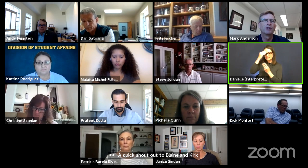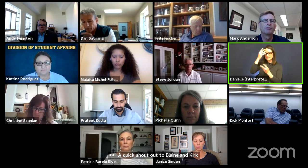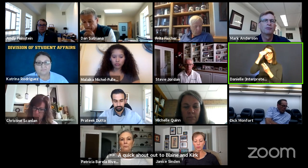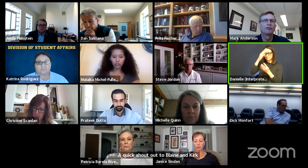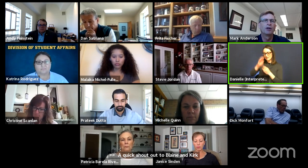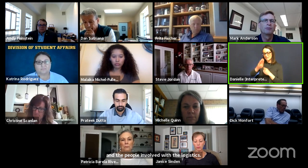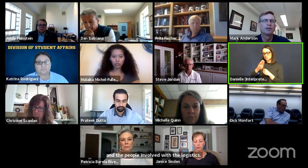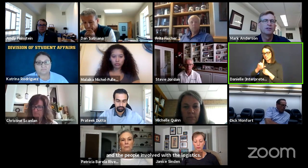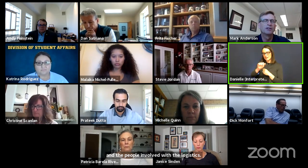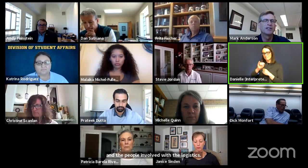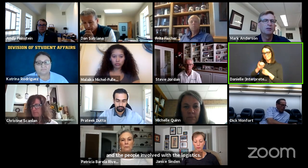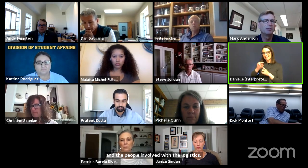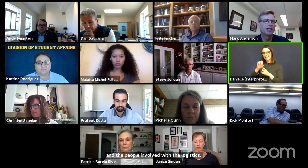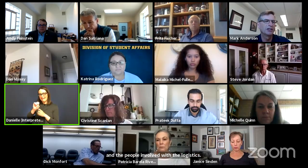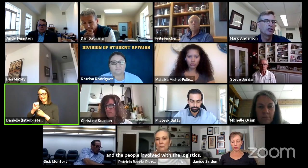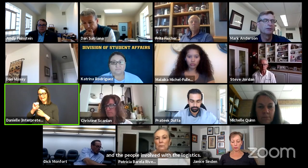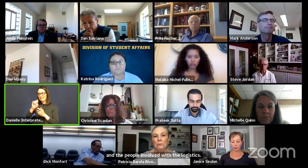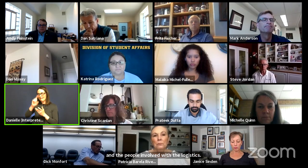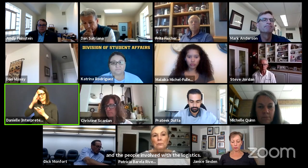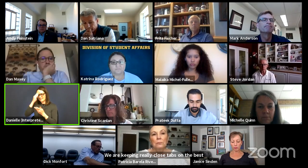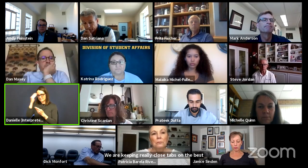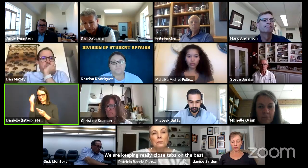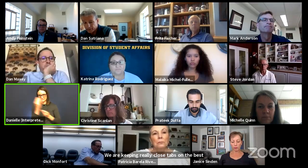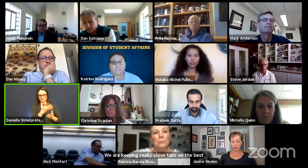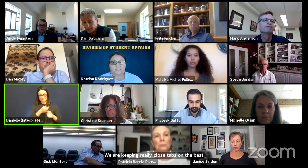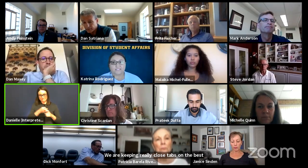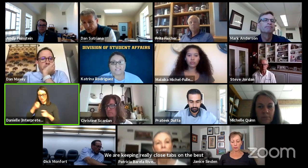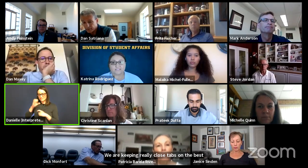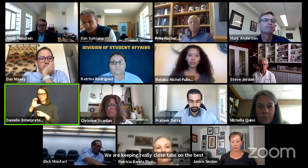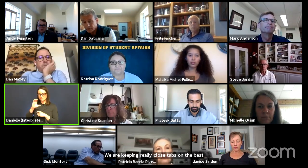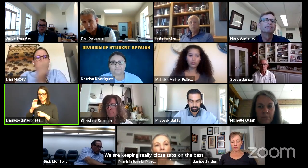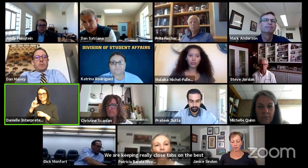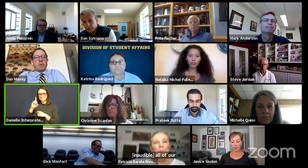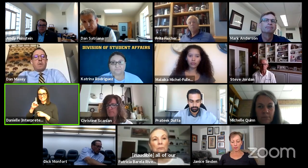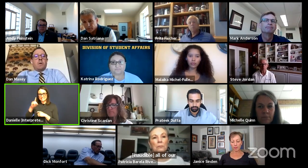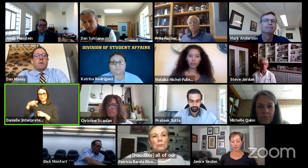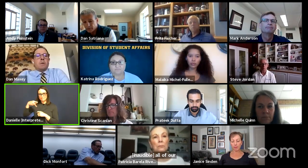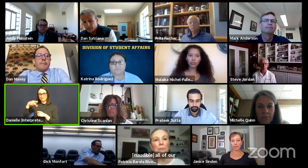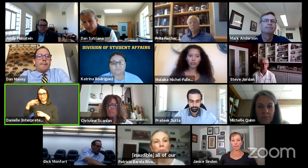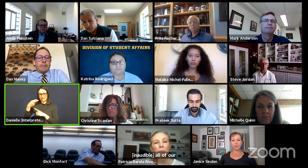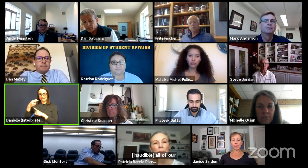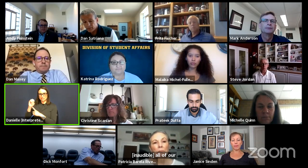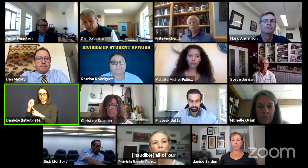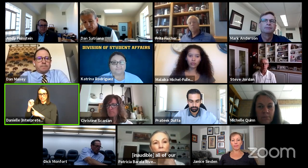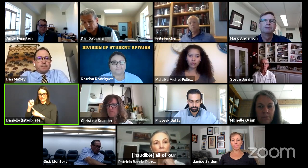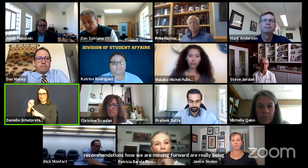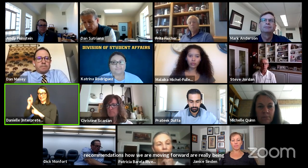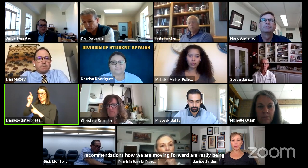university from CDPHE. Yes.